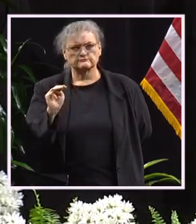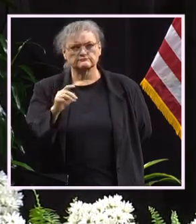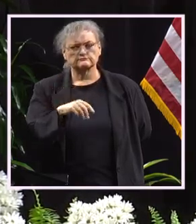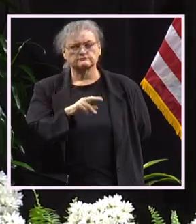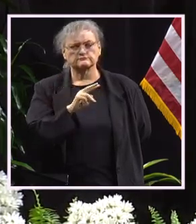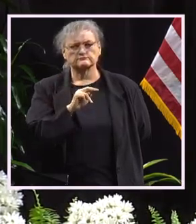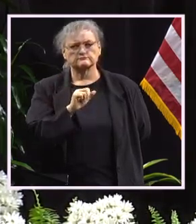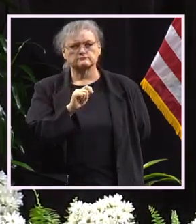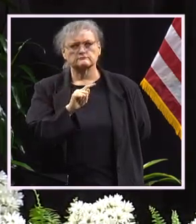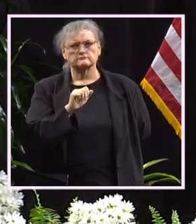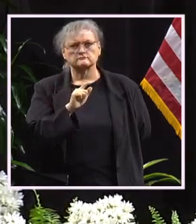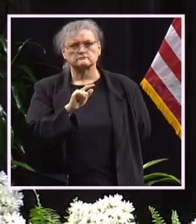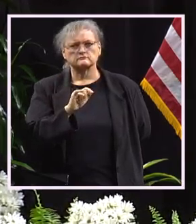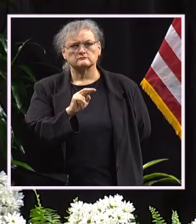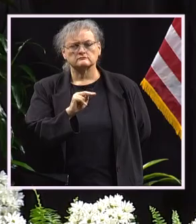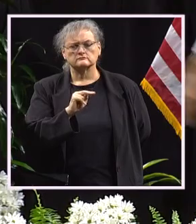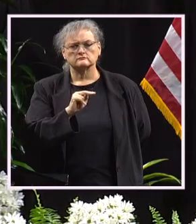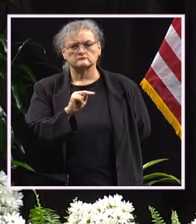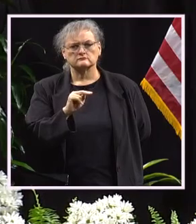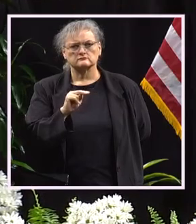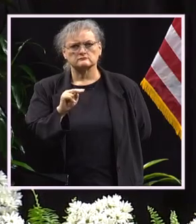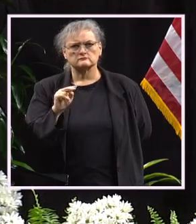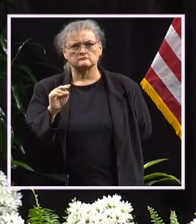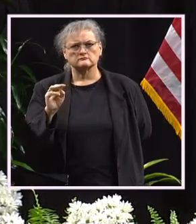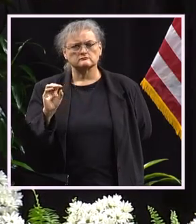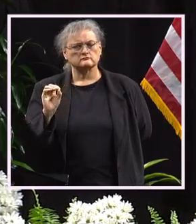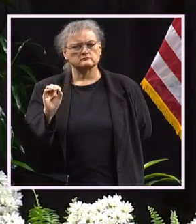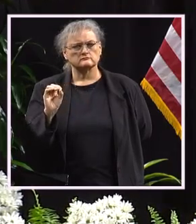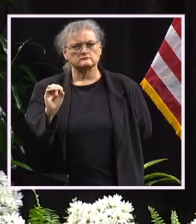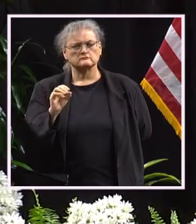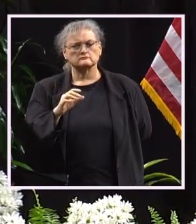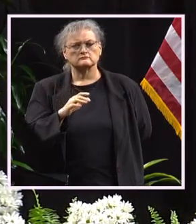Madeline Renee Poyet, cum laude,